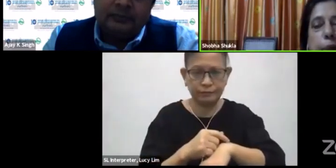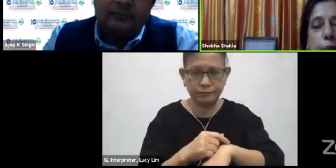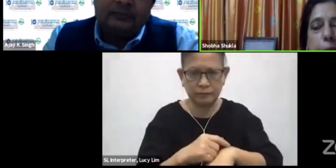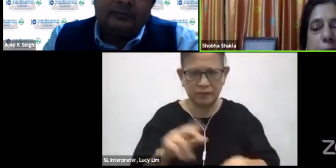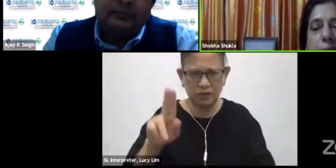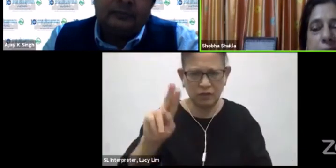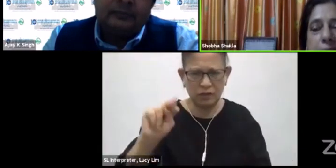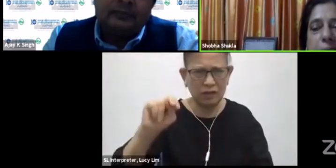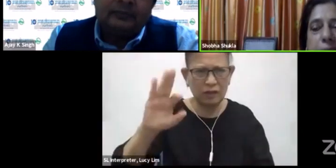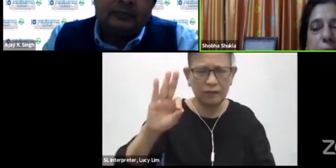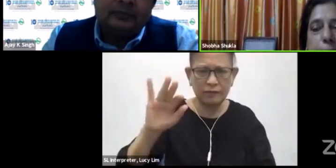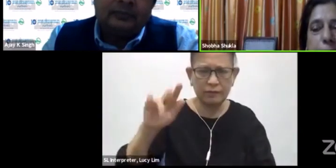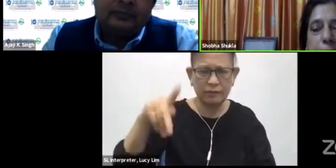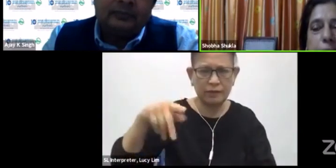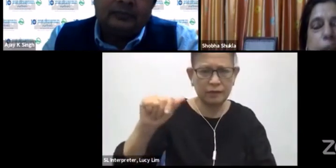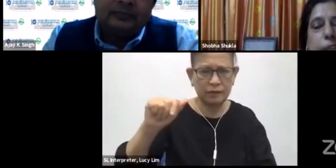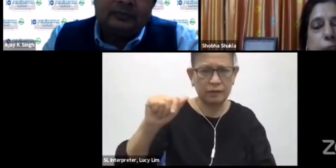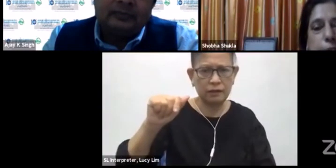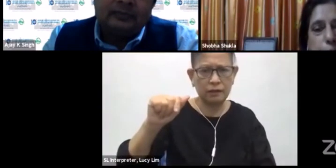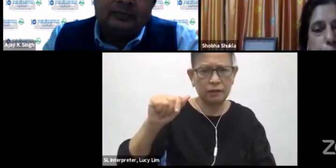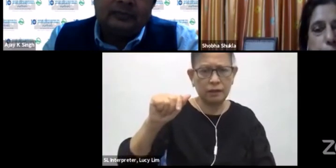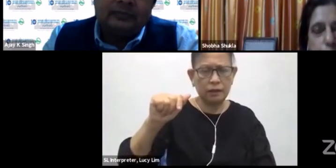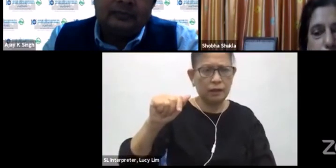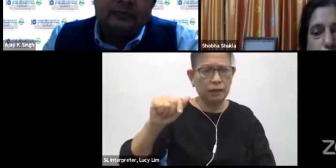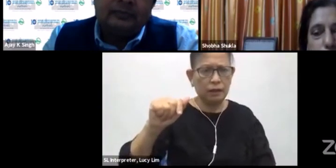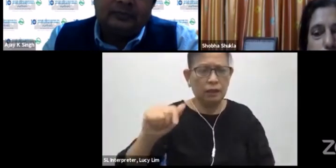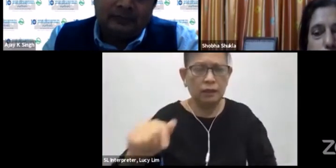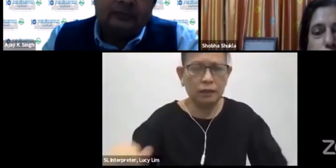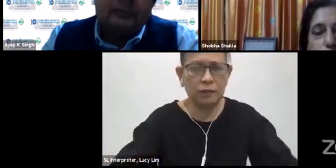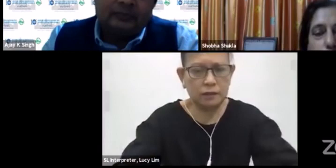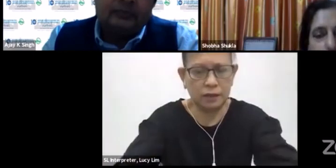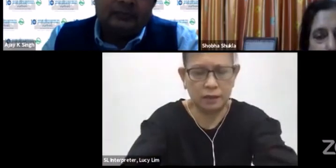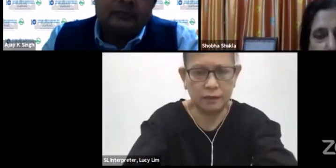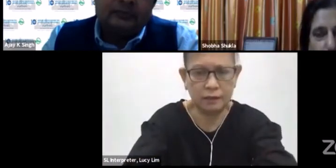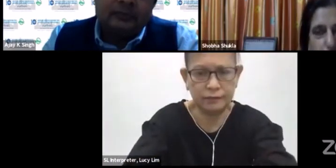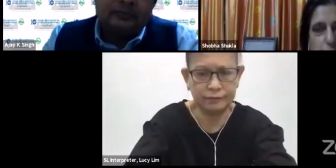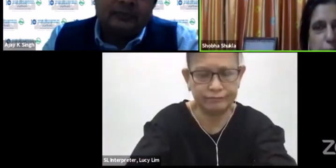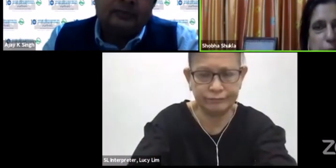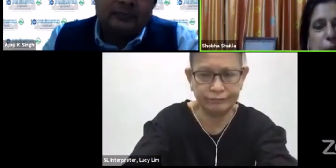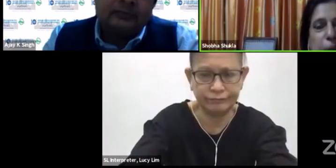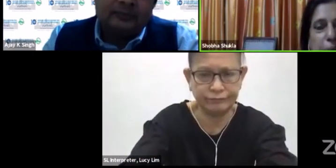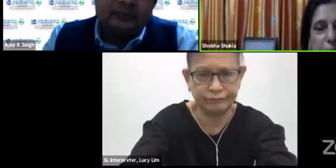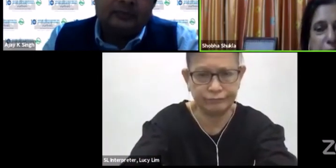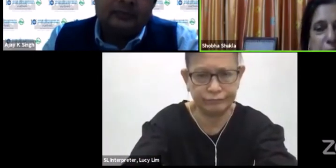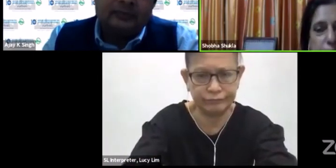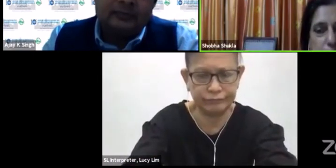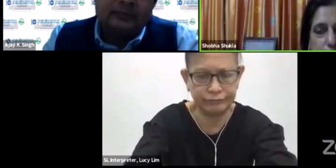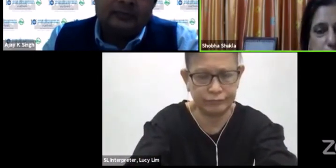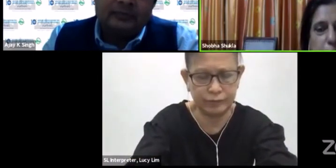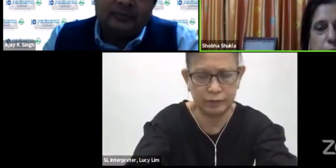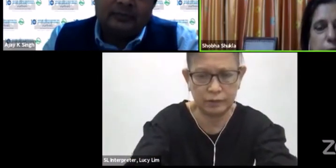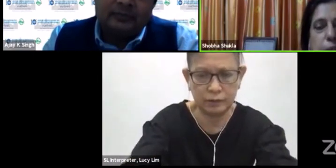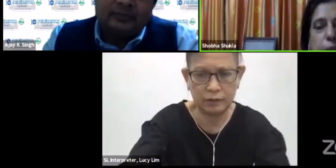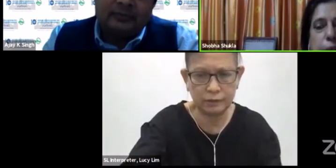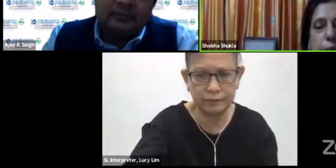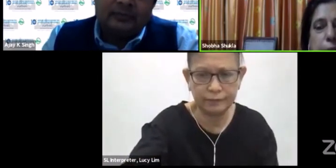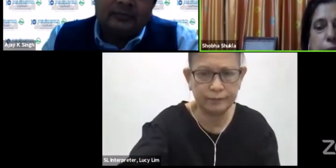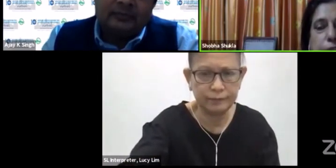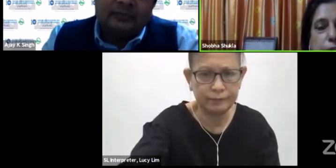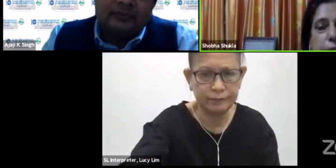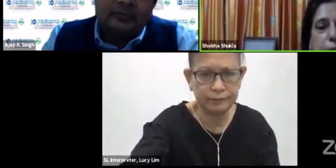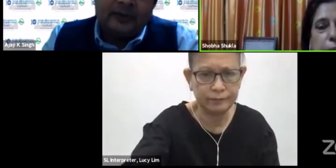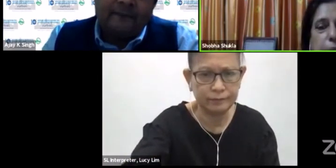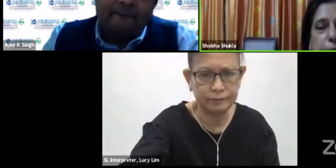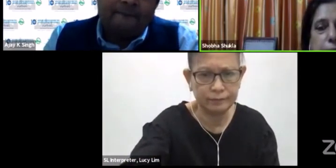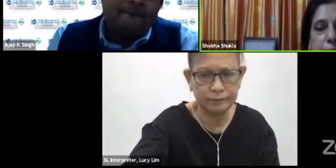No, Sonal is heading the IPPF South Asia office. So sorry for that, Sonal. And sorry to others also.